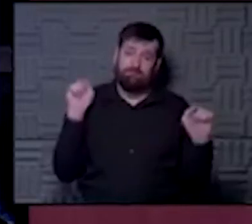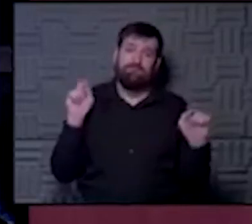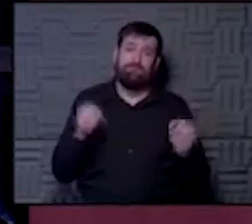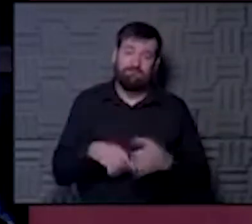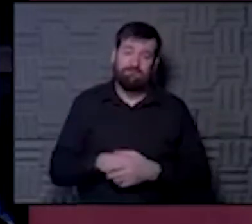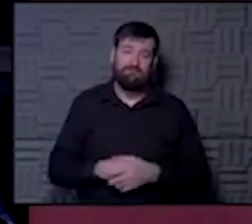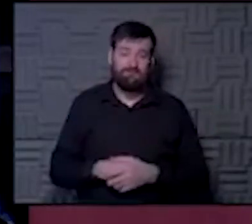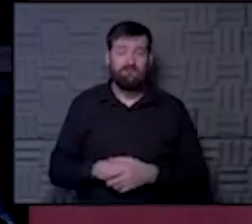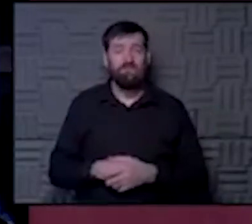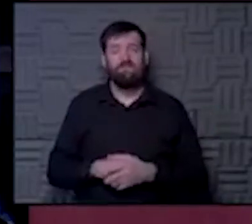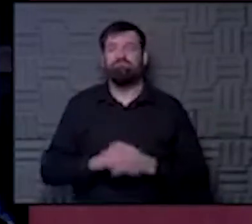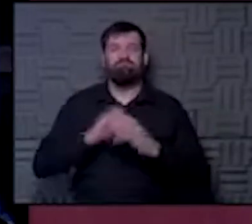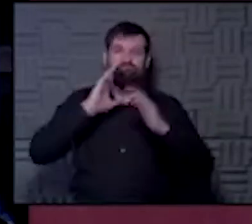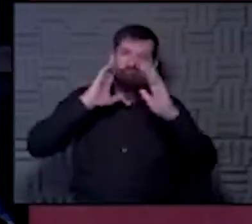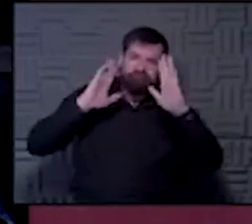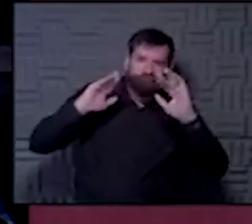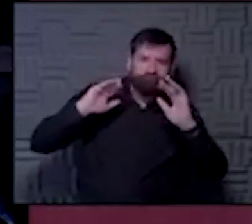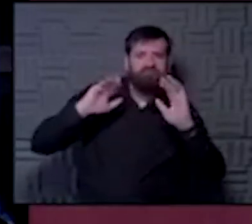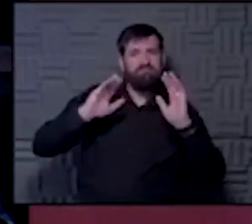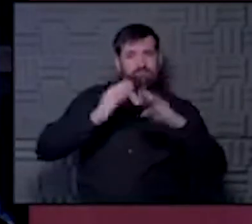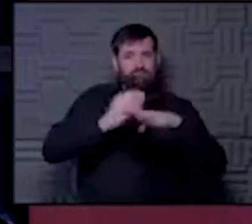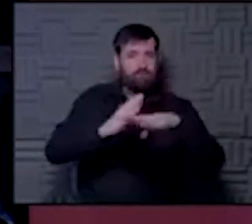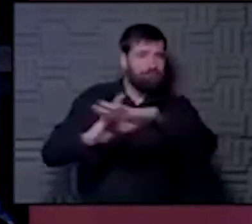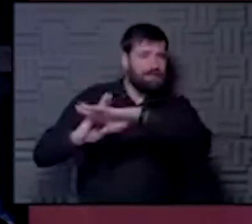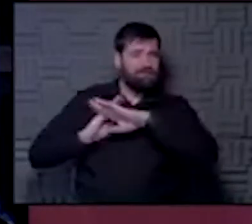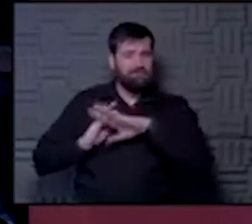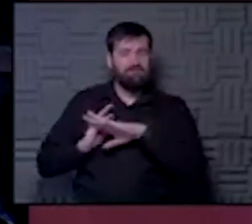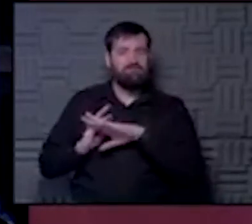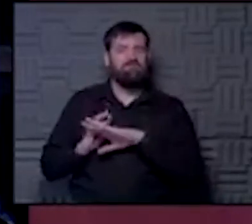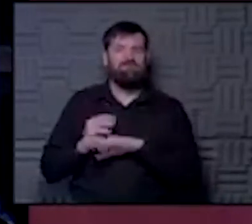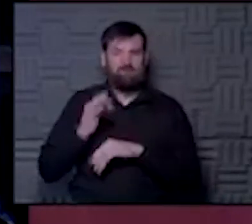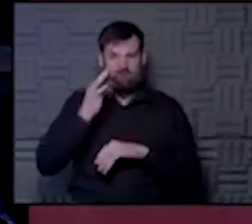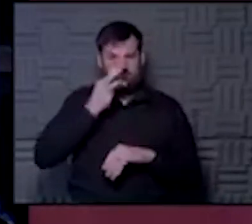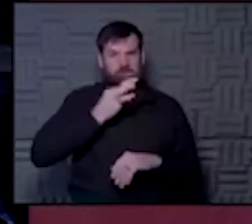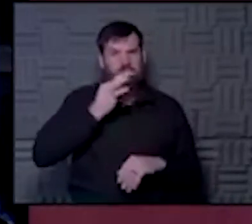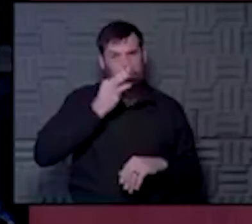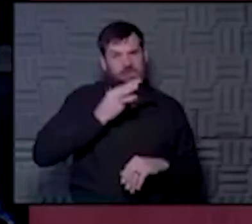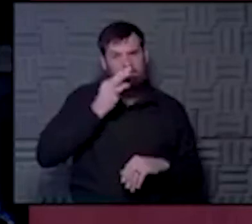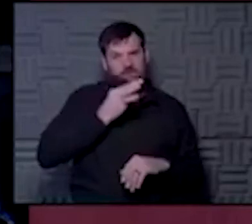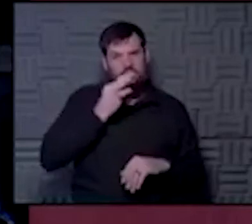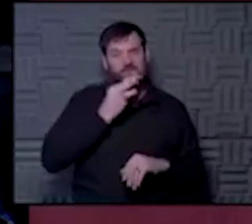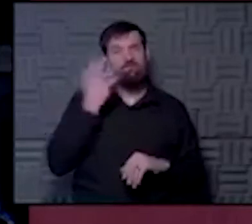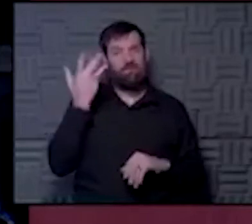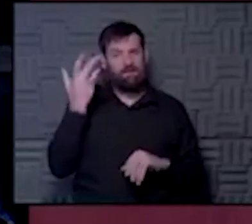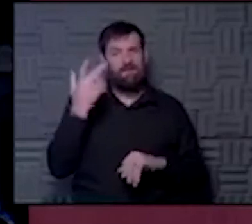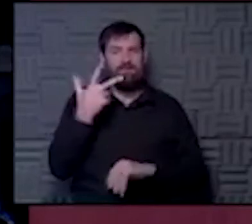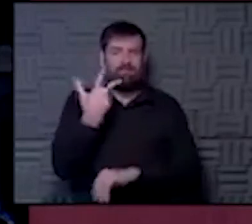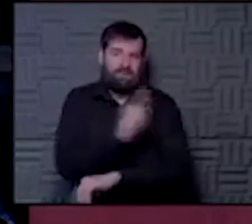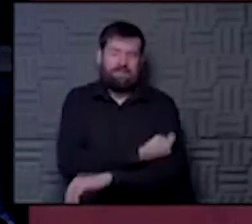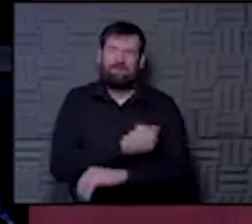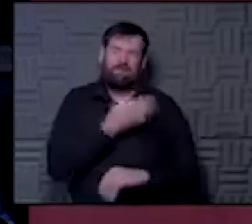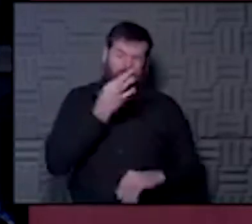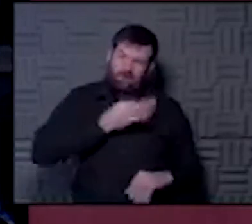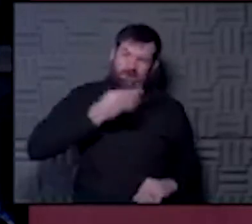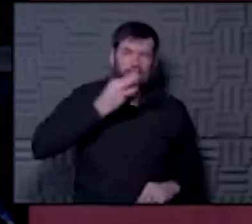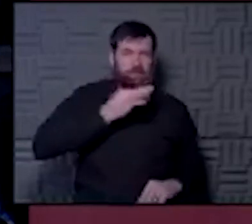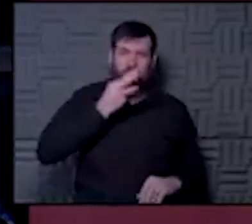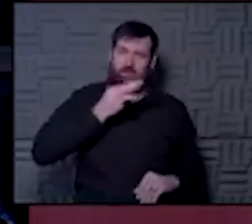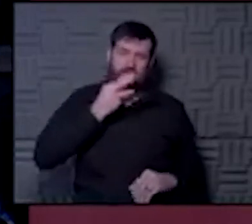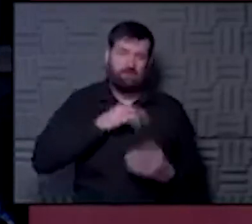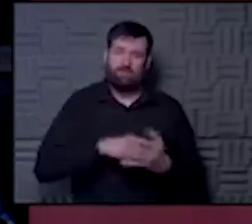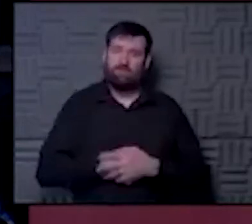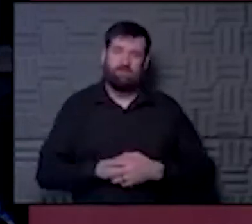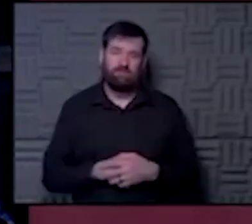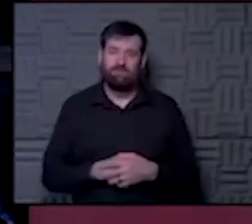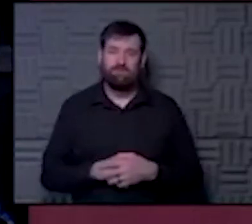real meaningful hope that is preventive is right on our doorstep, because the vaccination is right. I mean, it's right around the